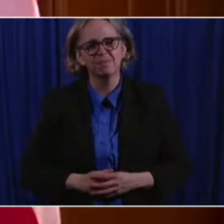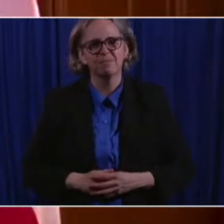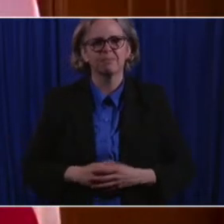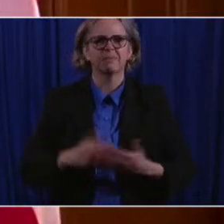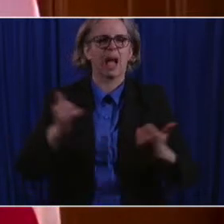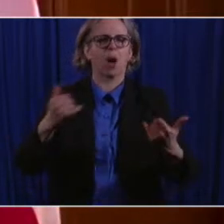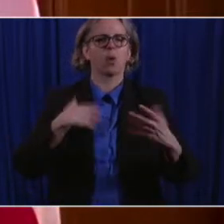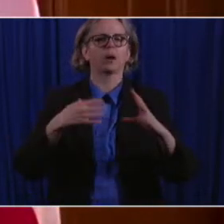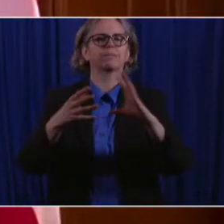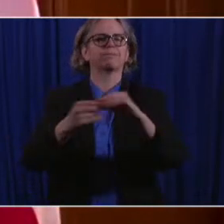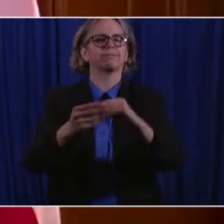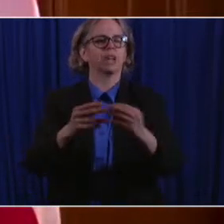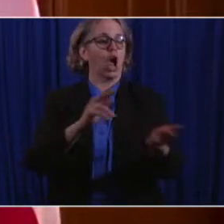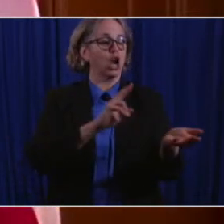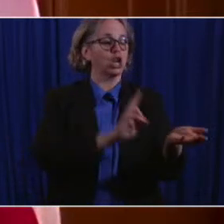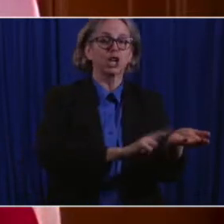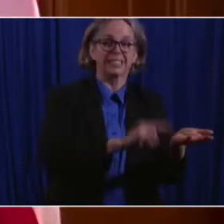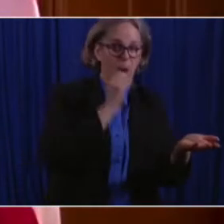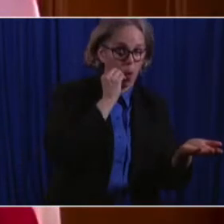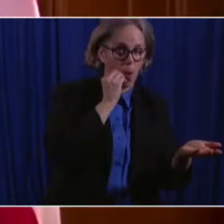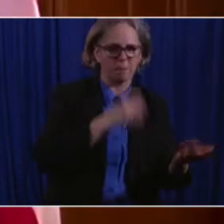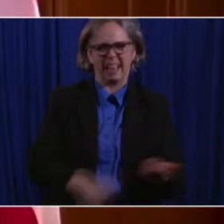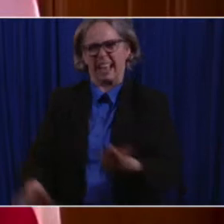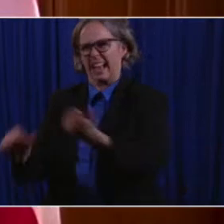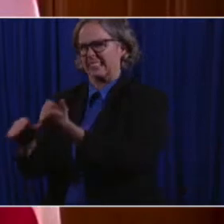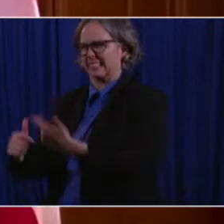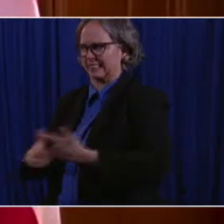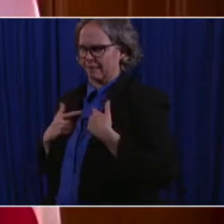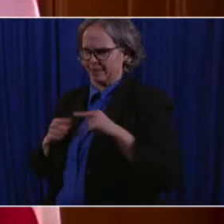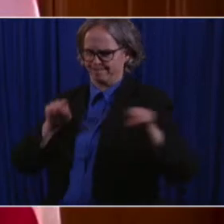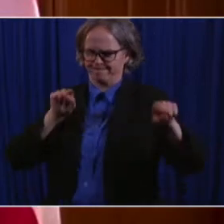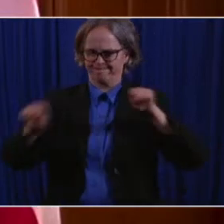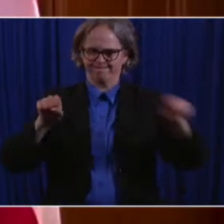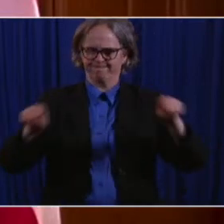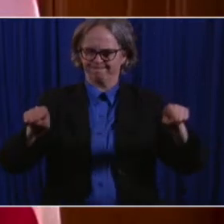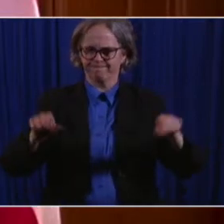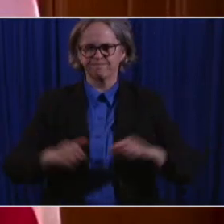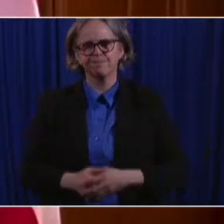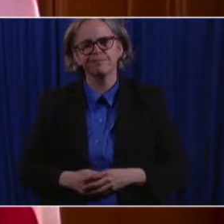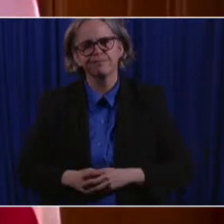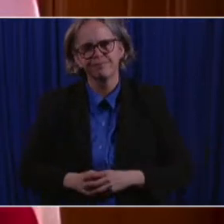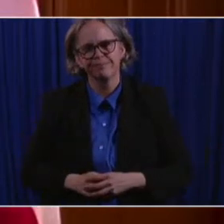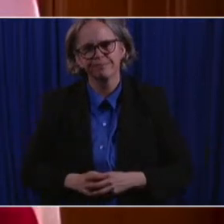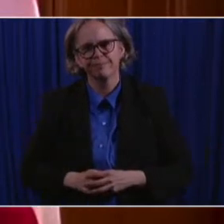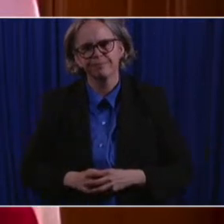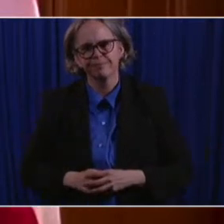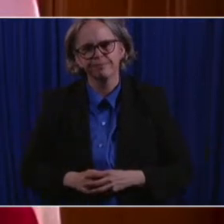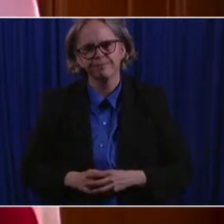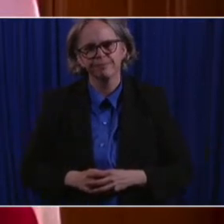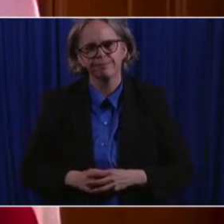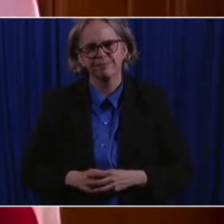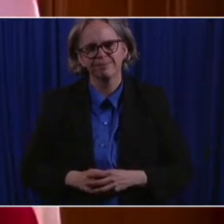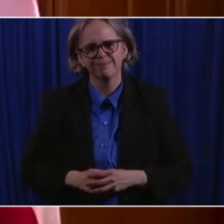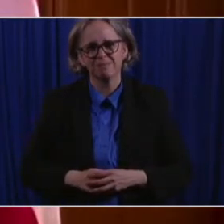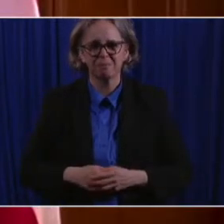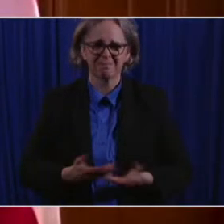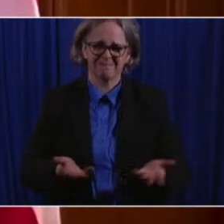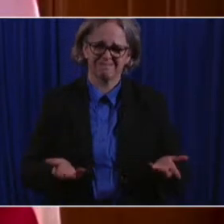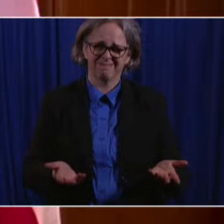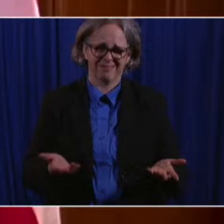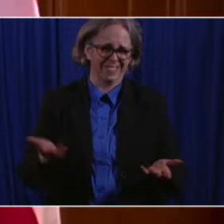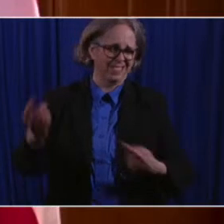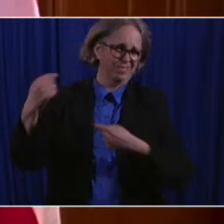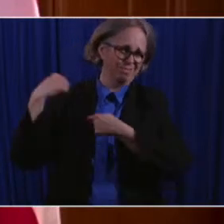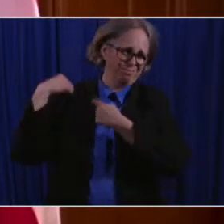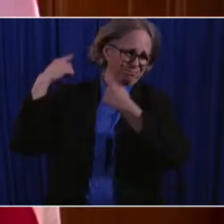in regard to vaccinations. We started, as you know, day one. When